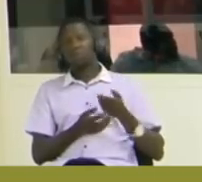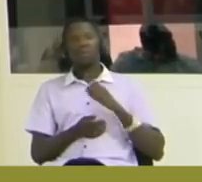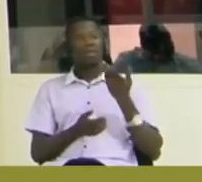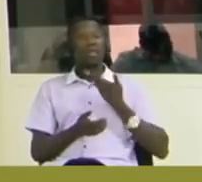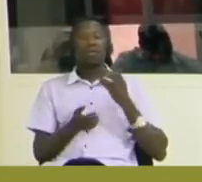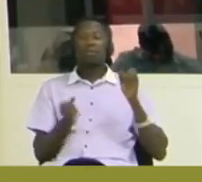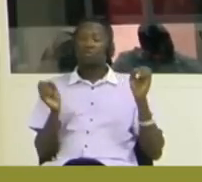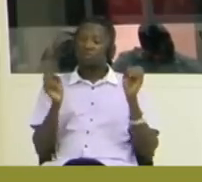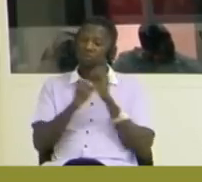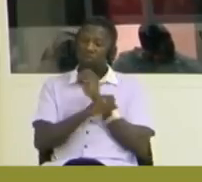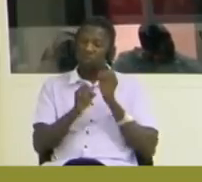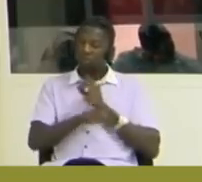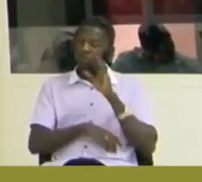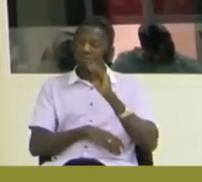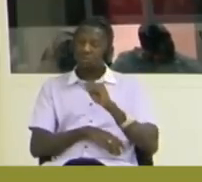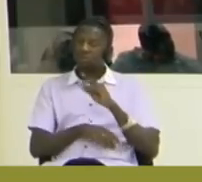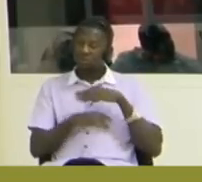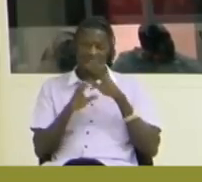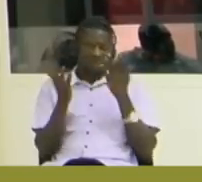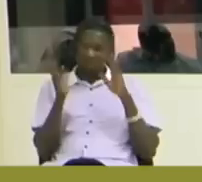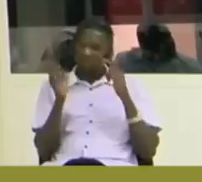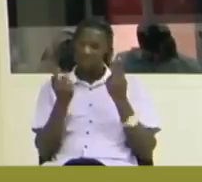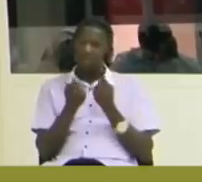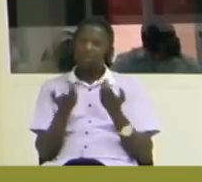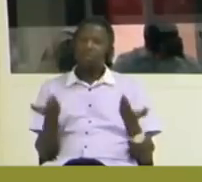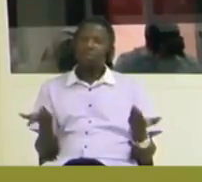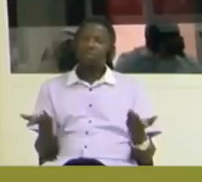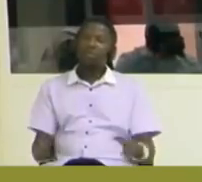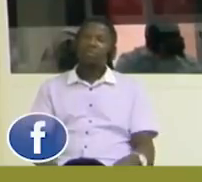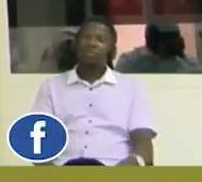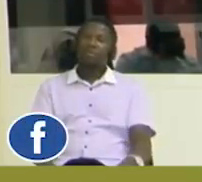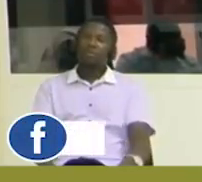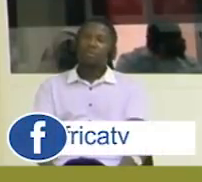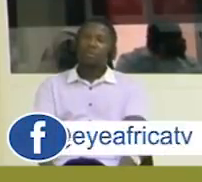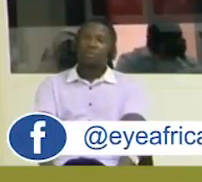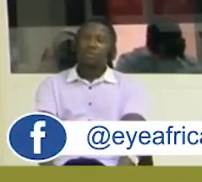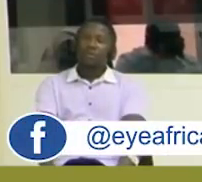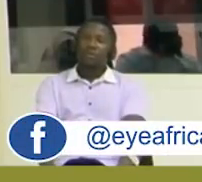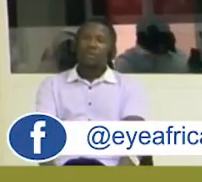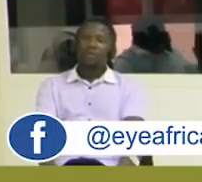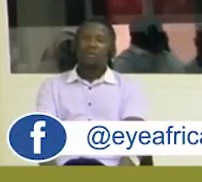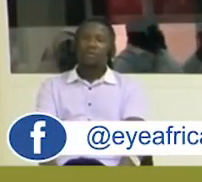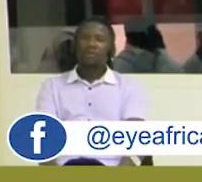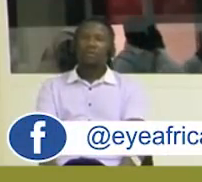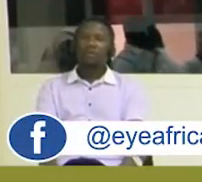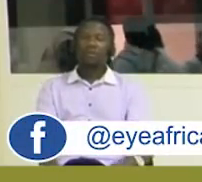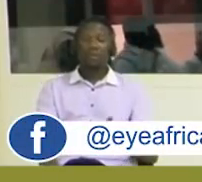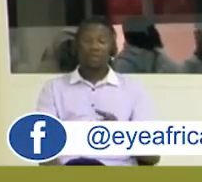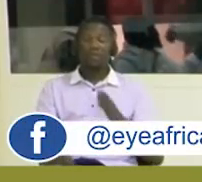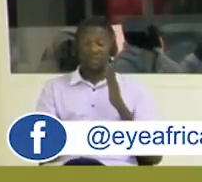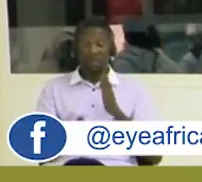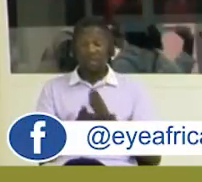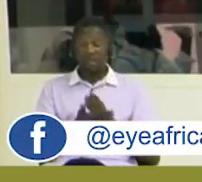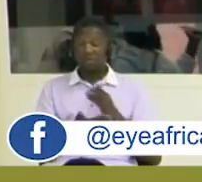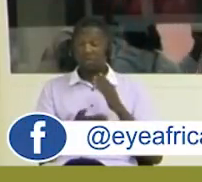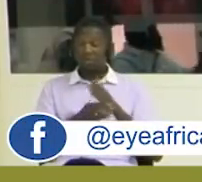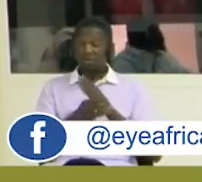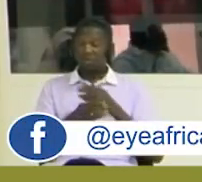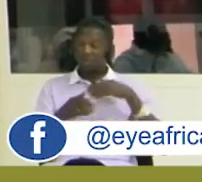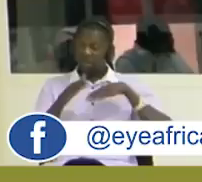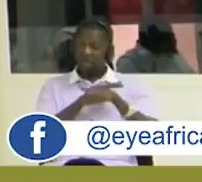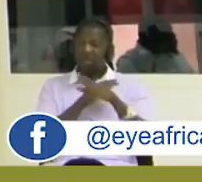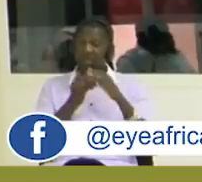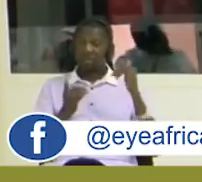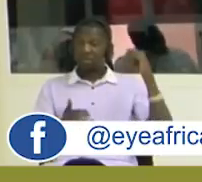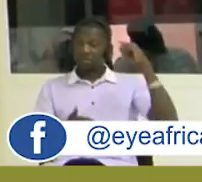to do with anything. This is right just before he entered the plane.